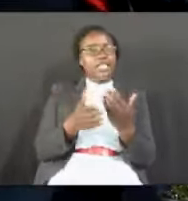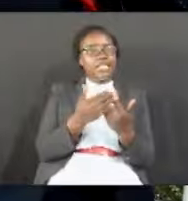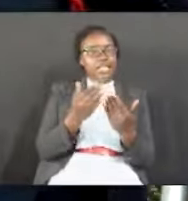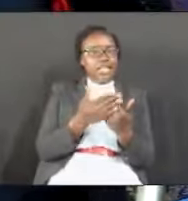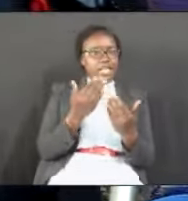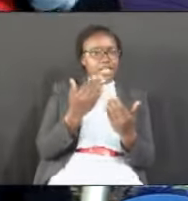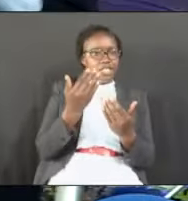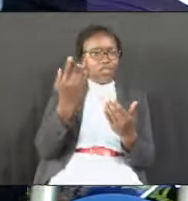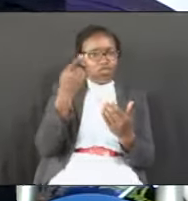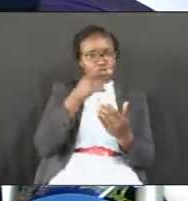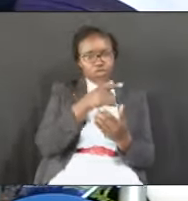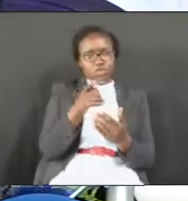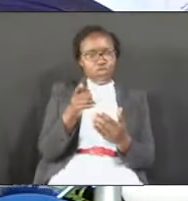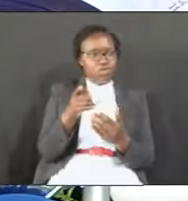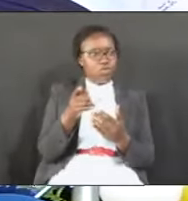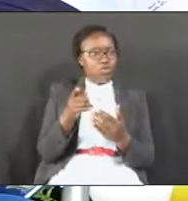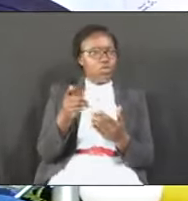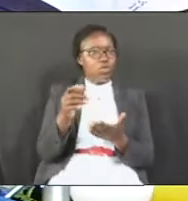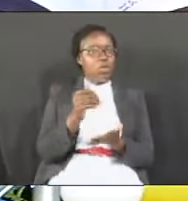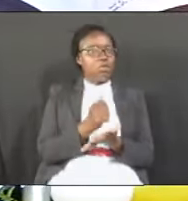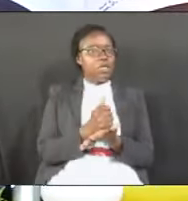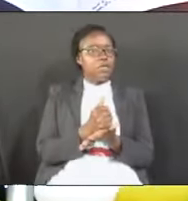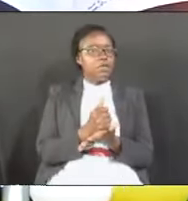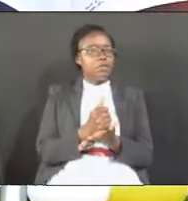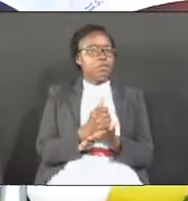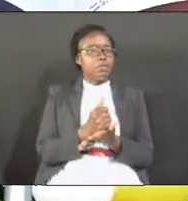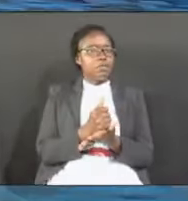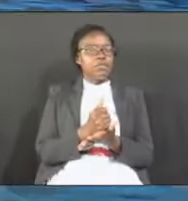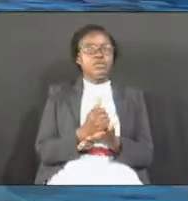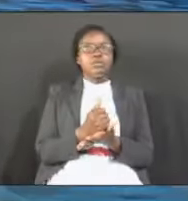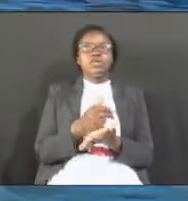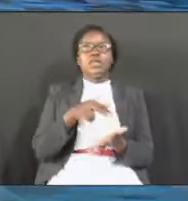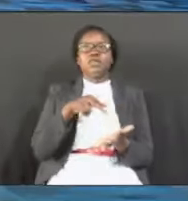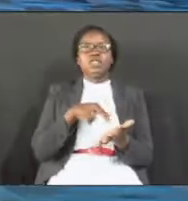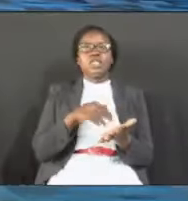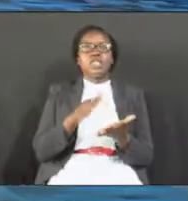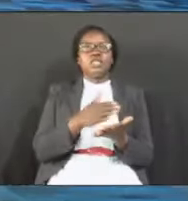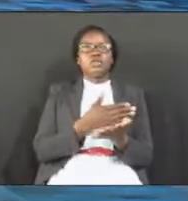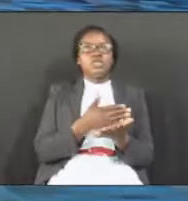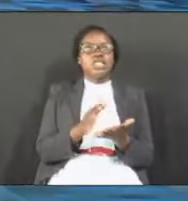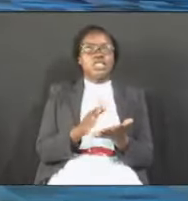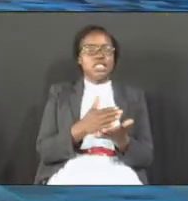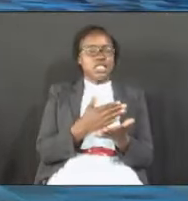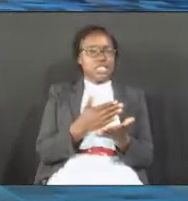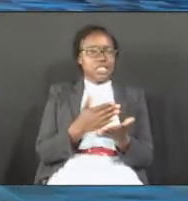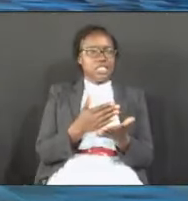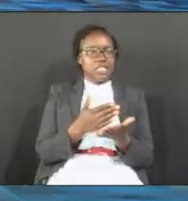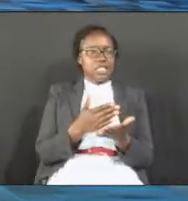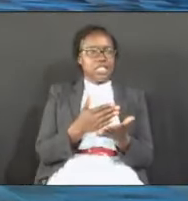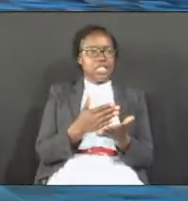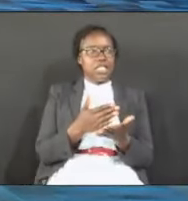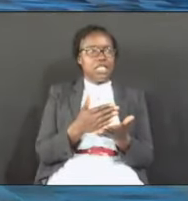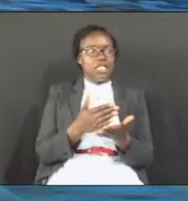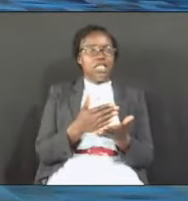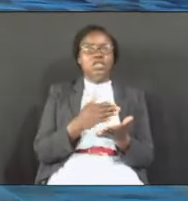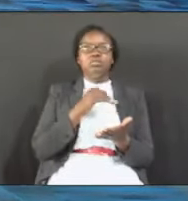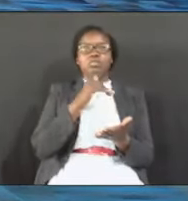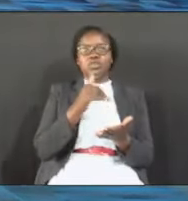care of you. I want you to stand as you sing that song, Be